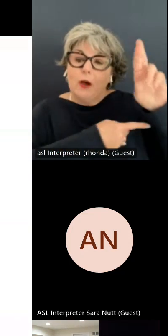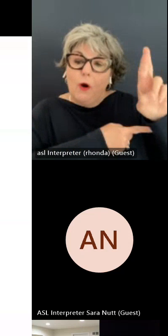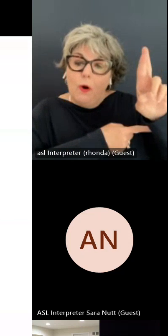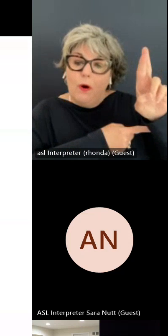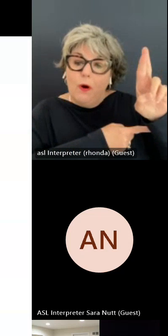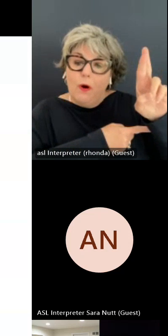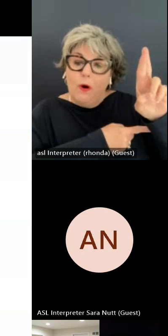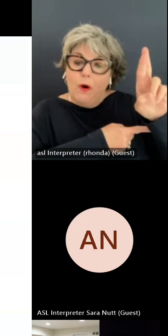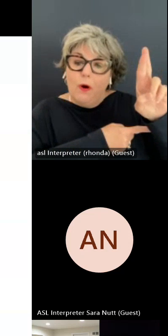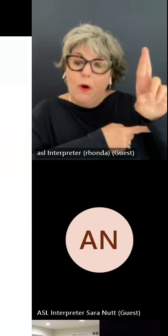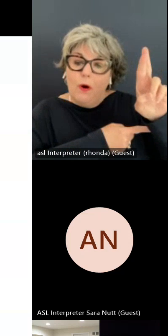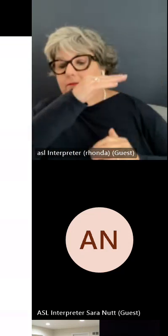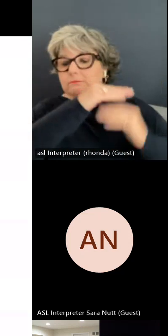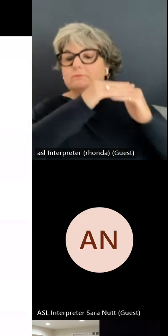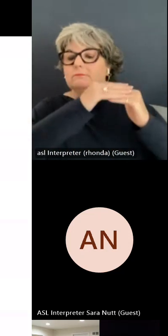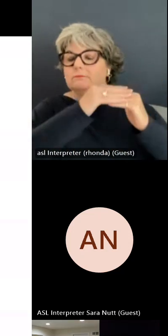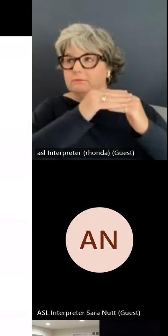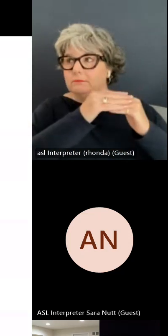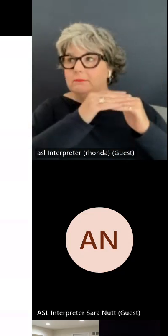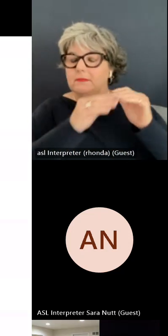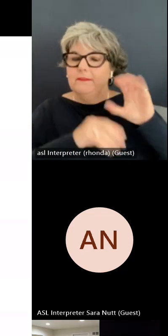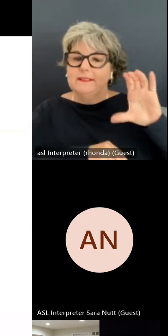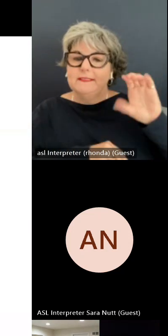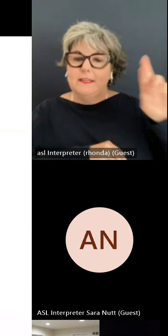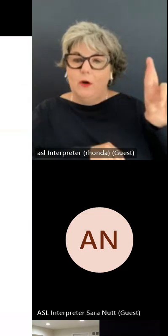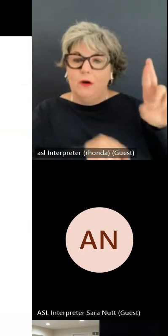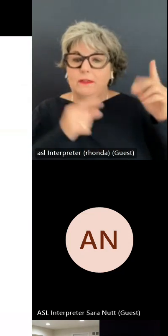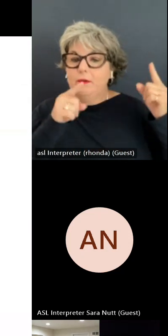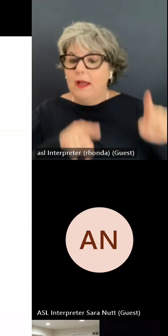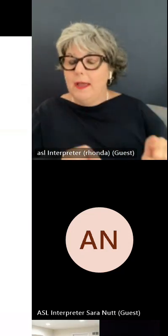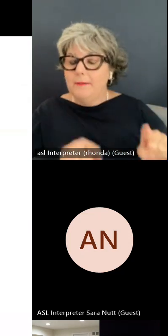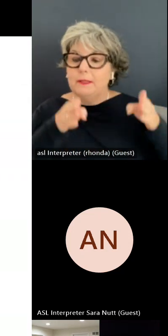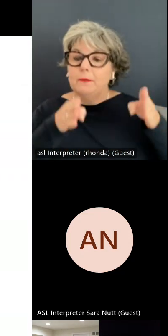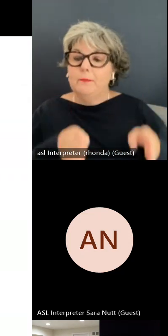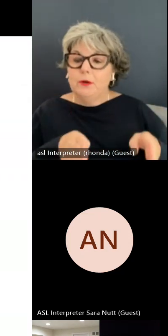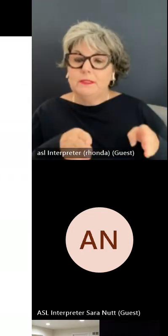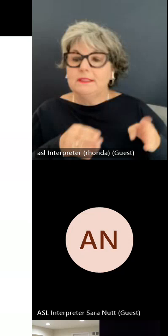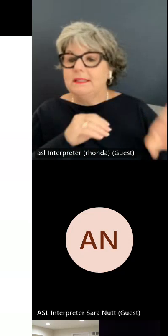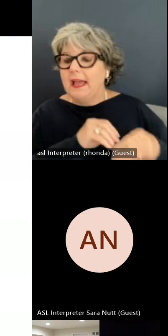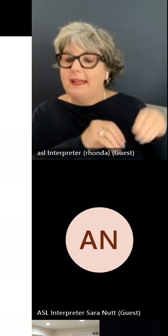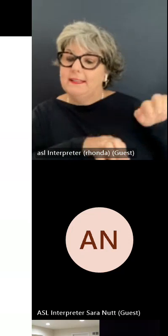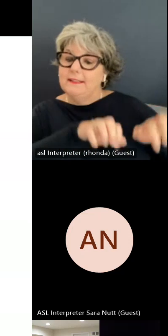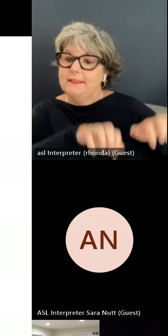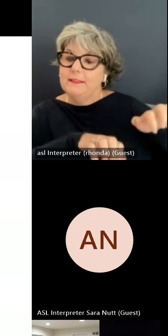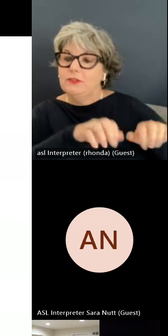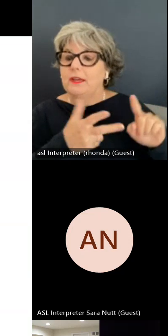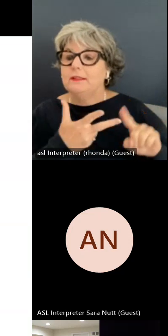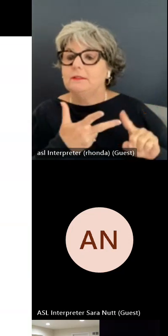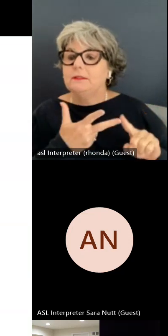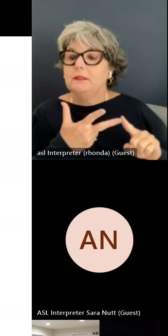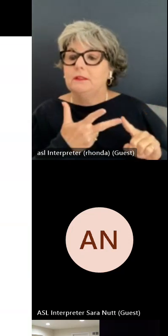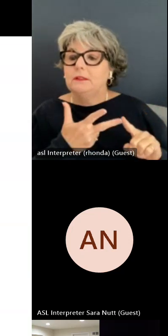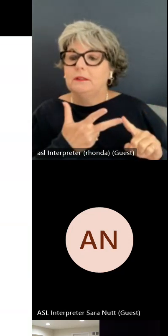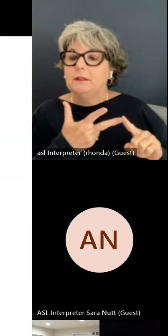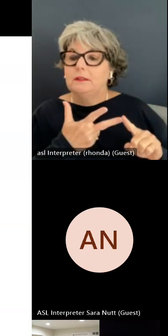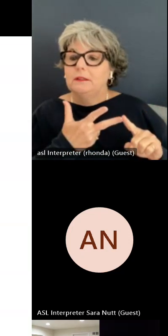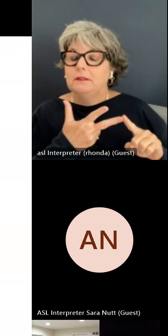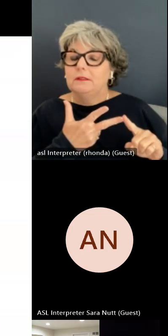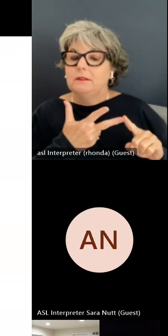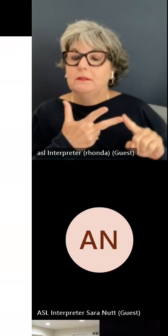only spend so much amount of it. And then what happened is, someone also put in the chat, the